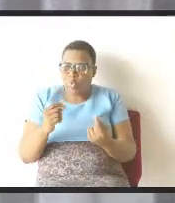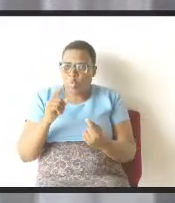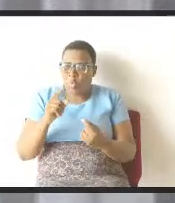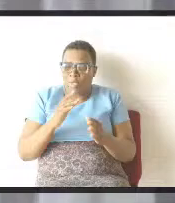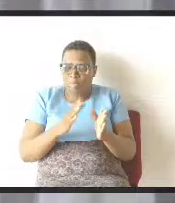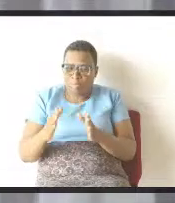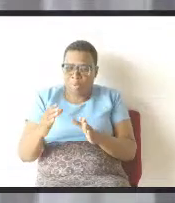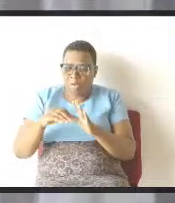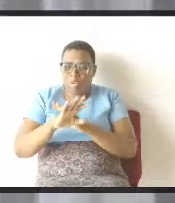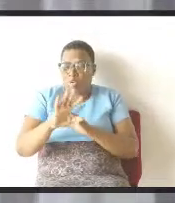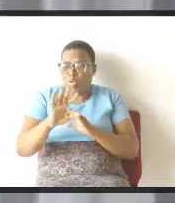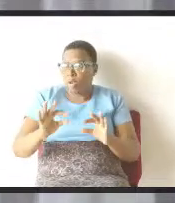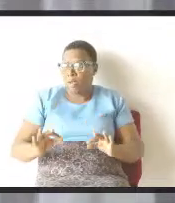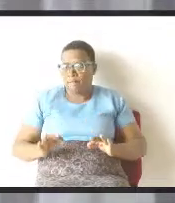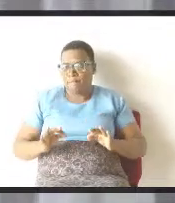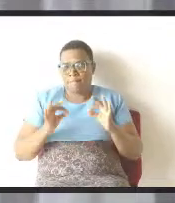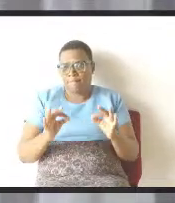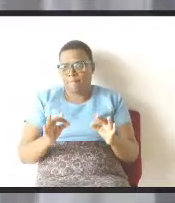our lives.